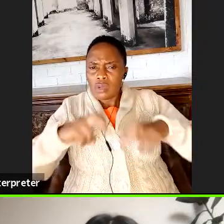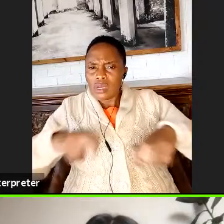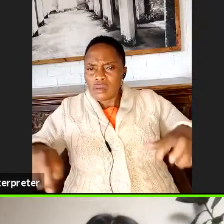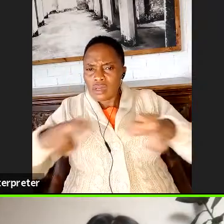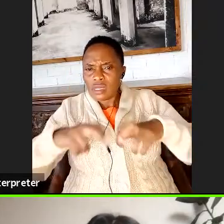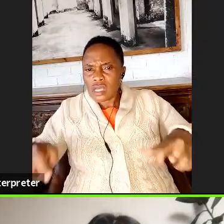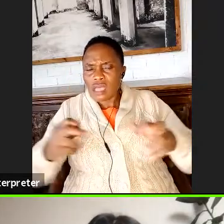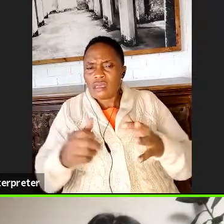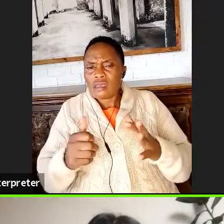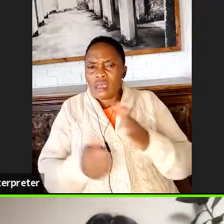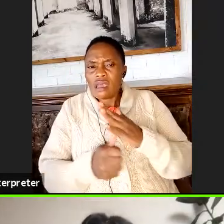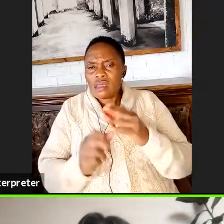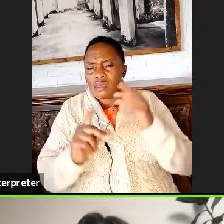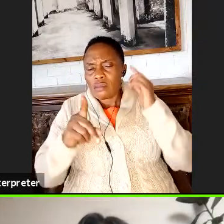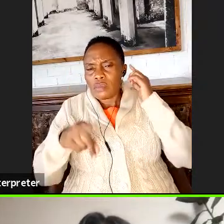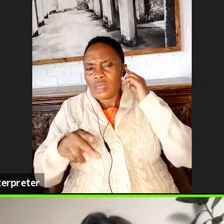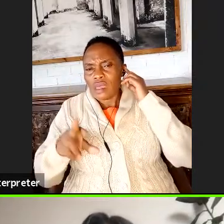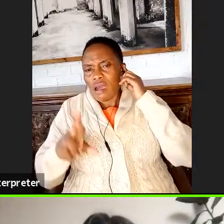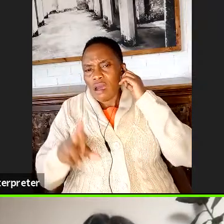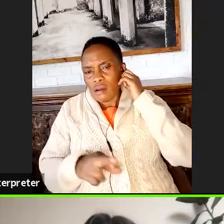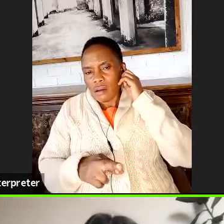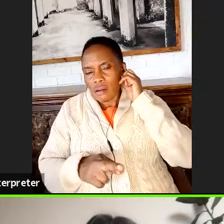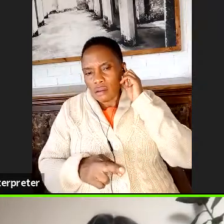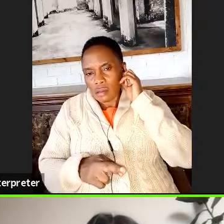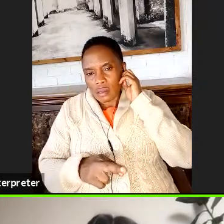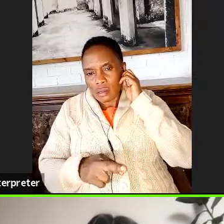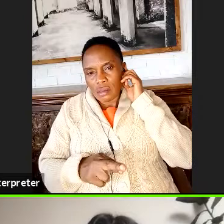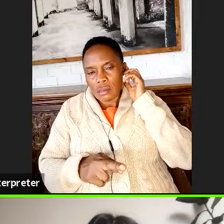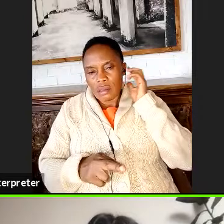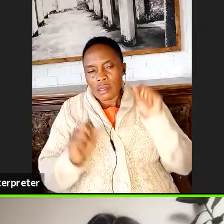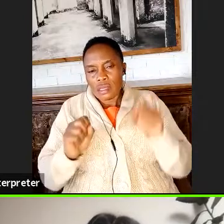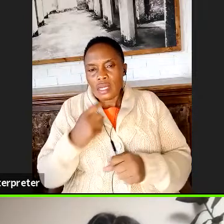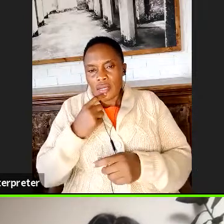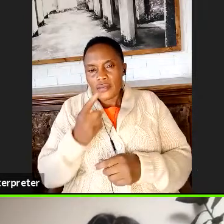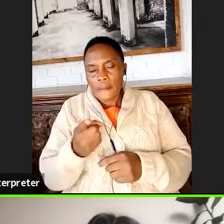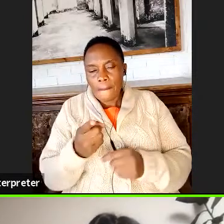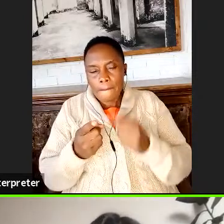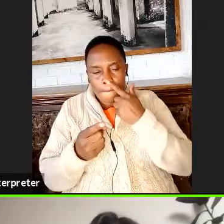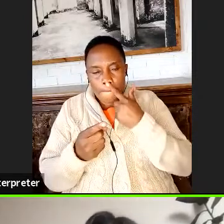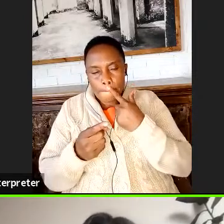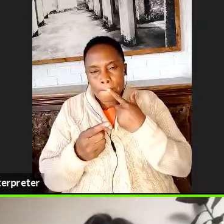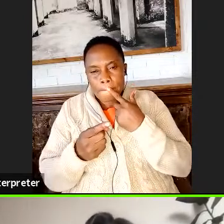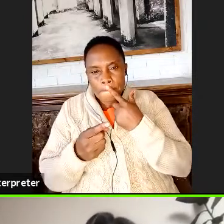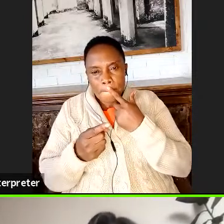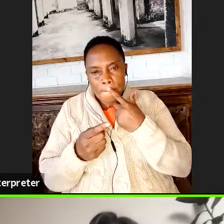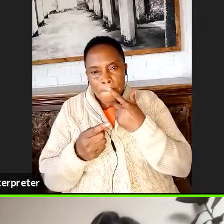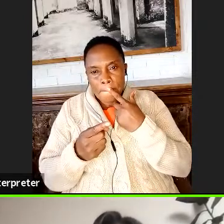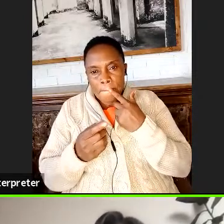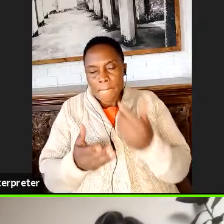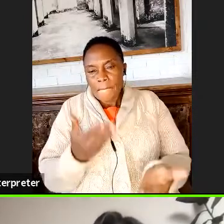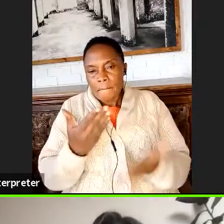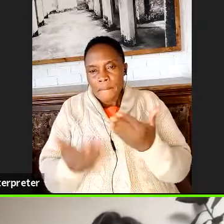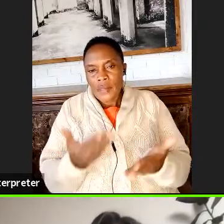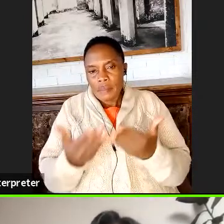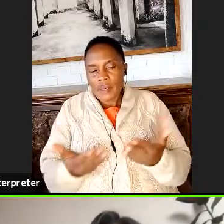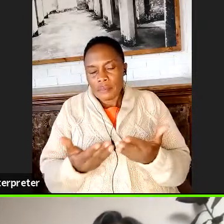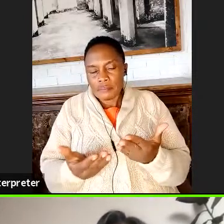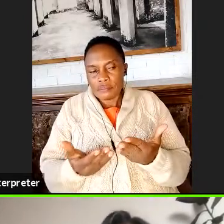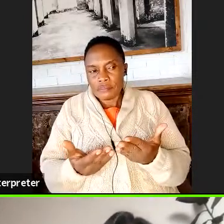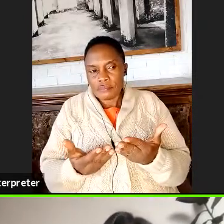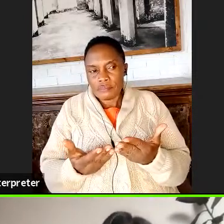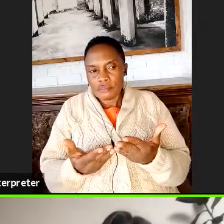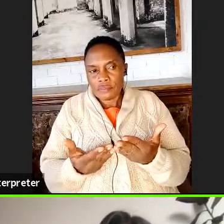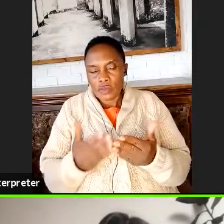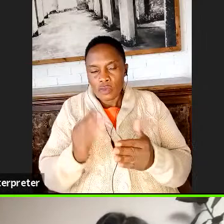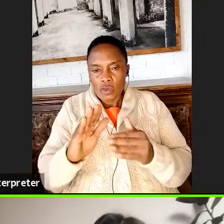UPR? So sort of the first kind of stages before, maybe even years before the country